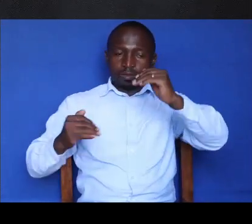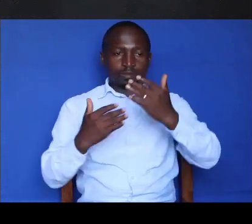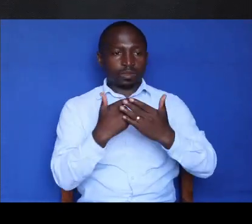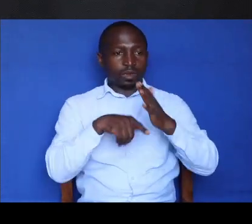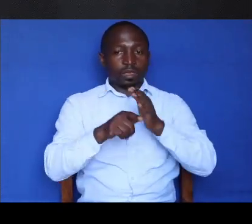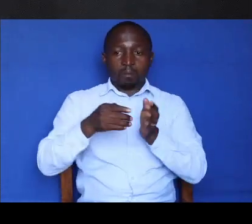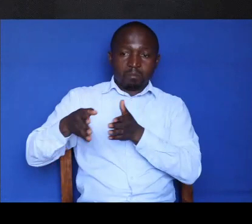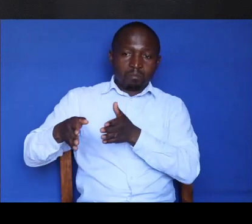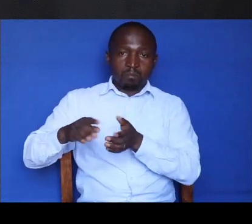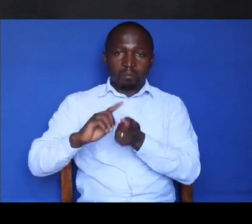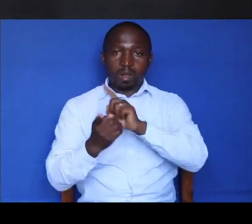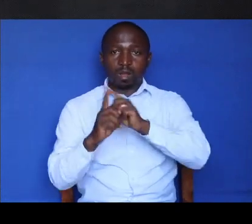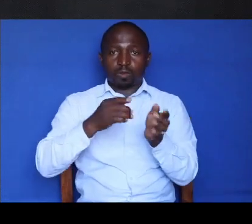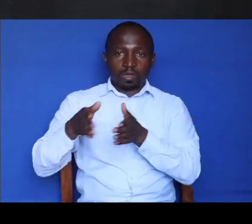rejuvenation.